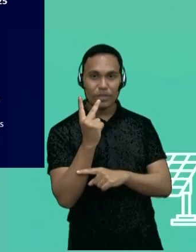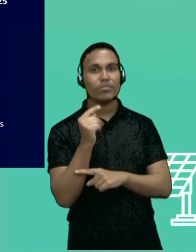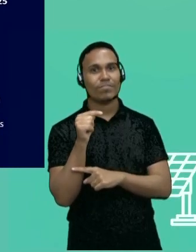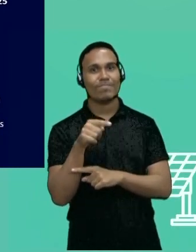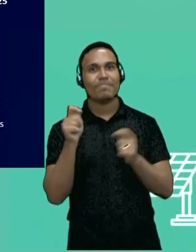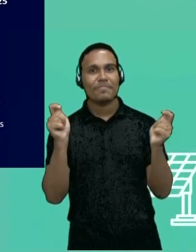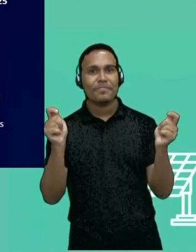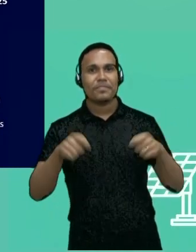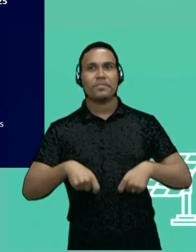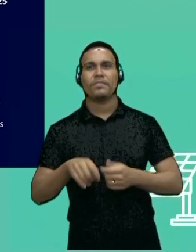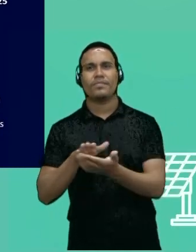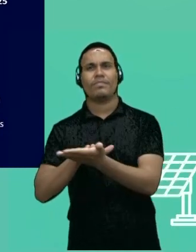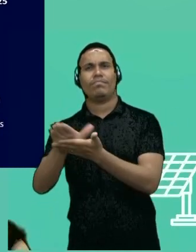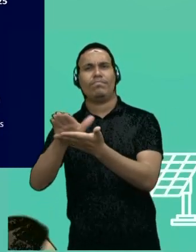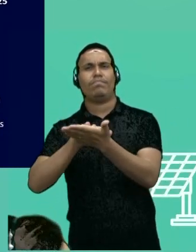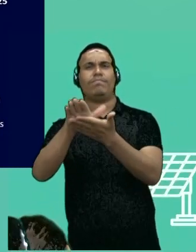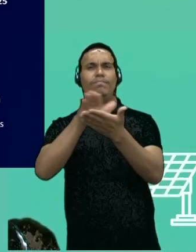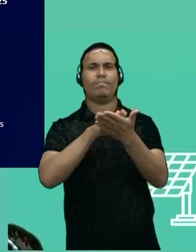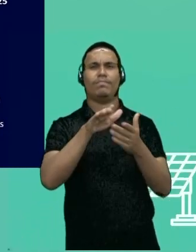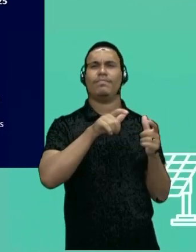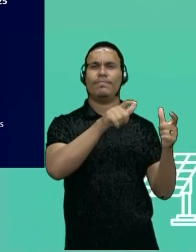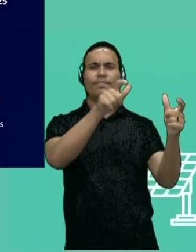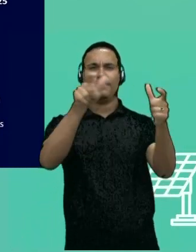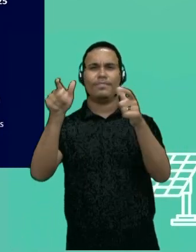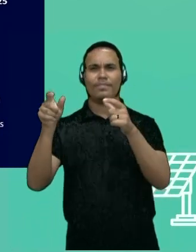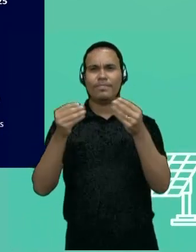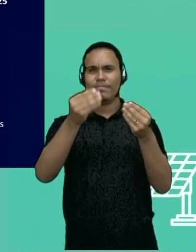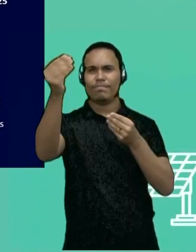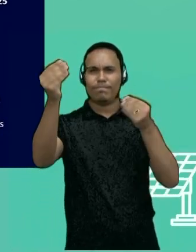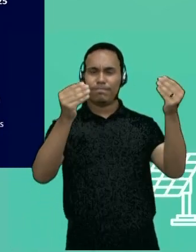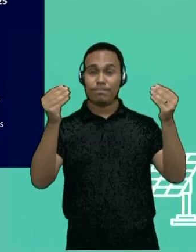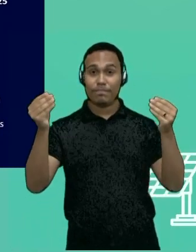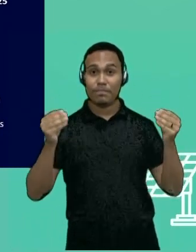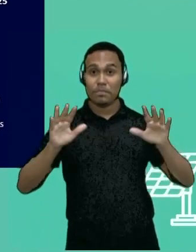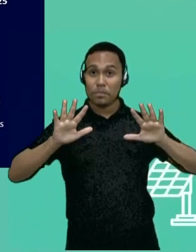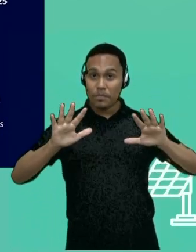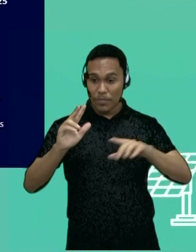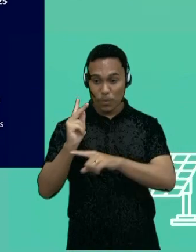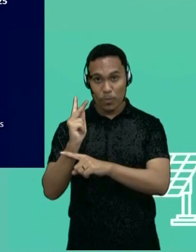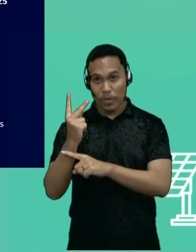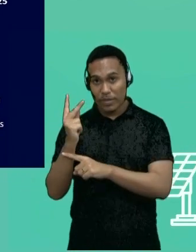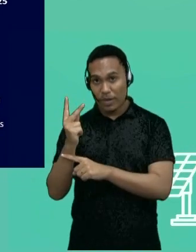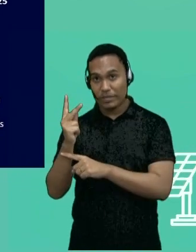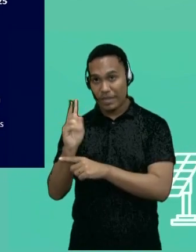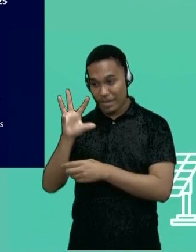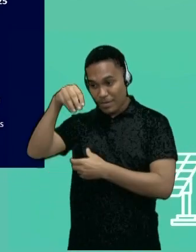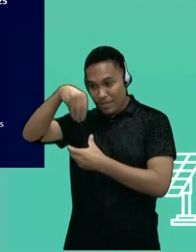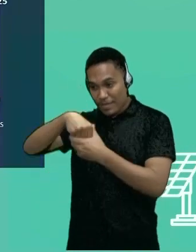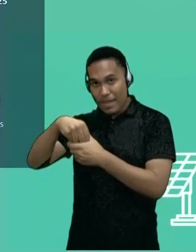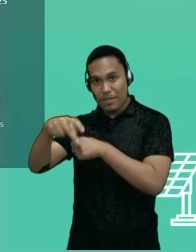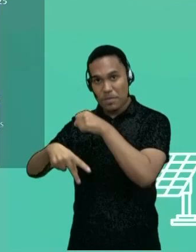import in the future meets the same standards that British hydrogen producers are expected to adhere by.